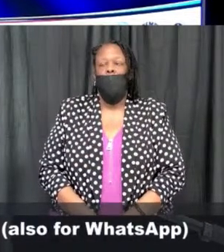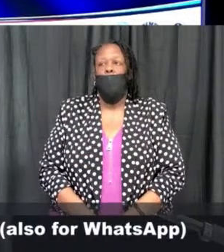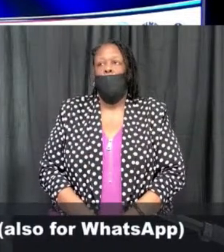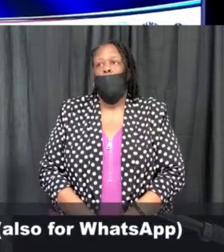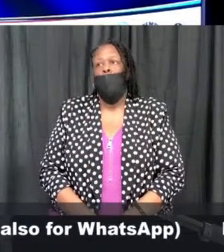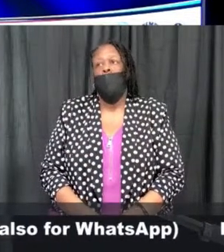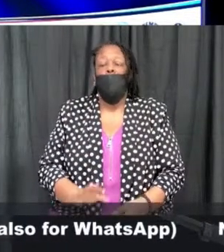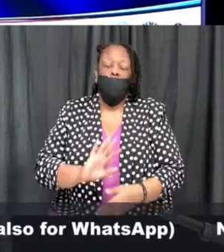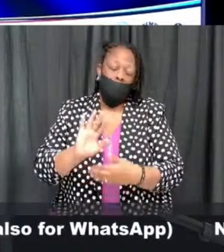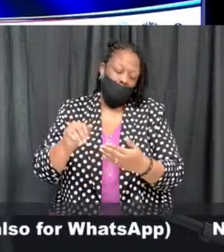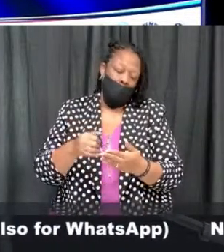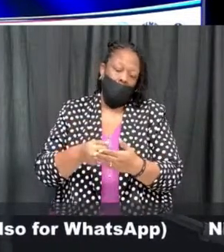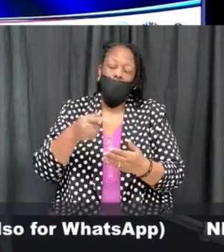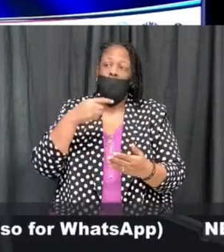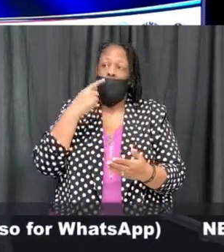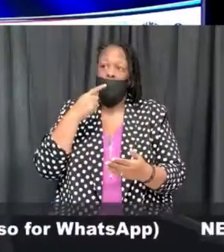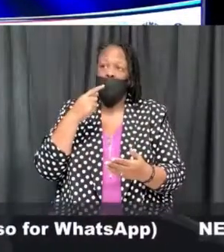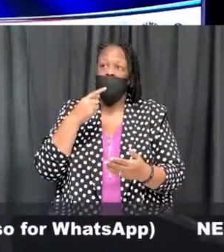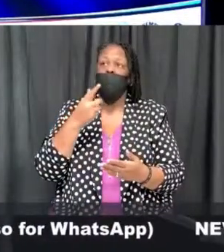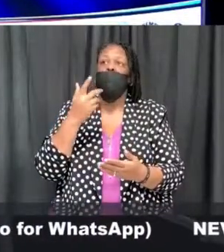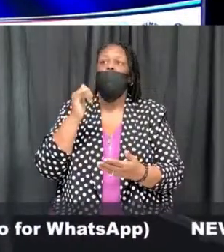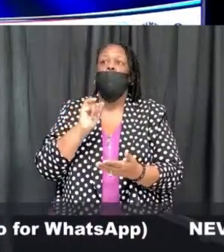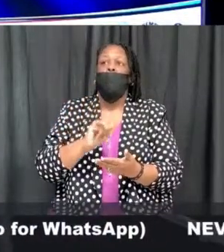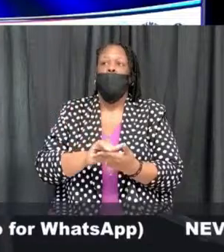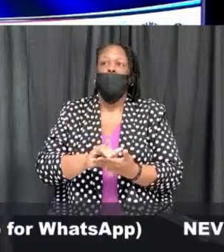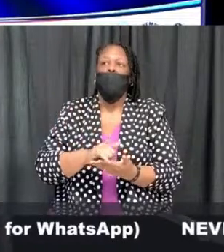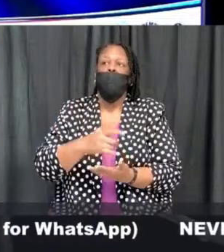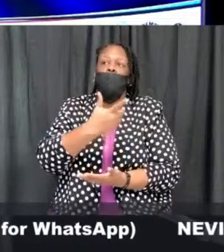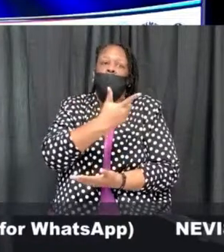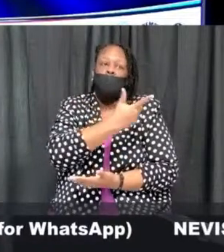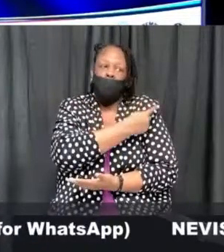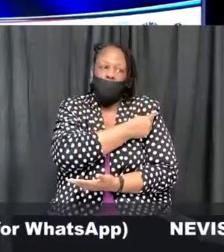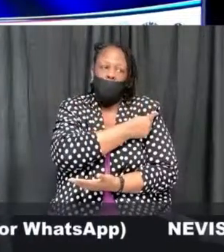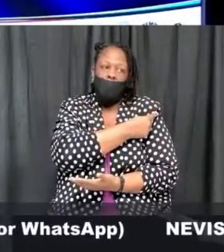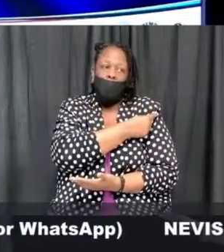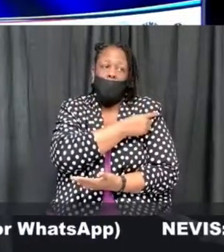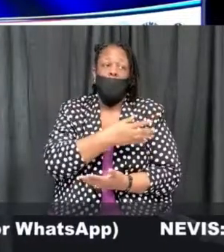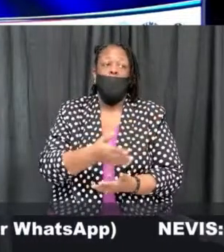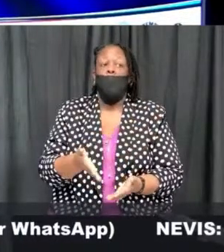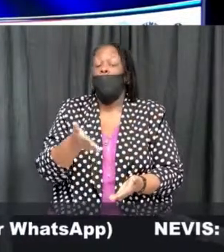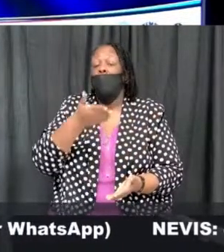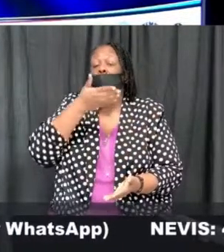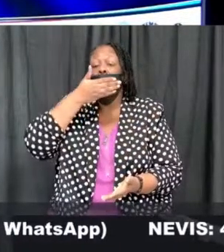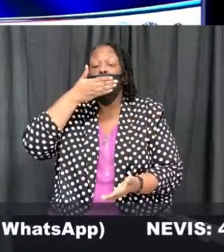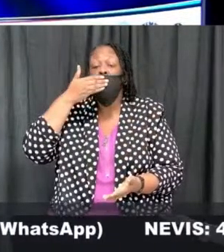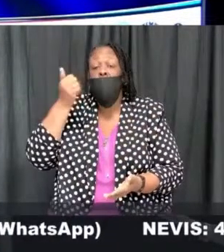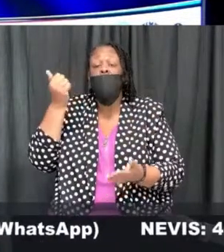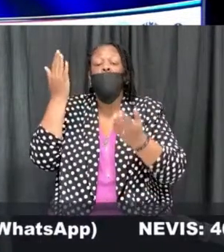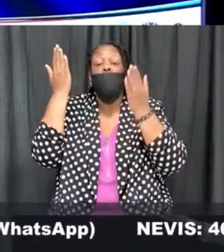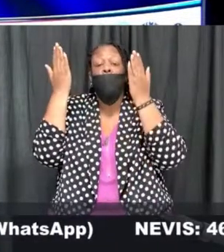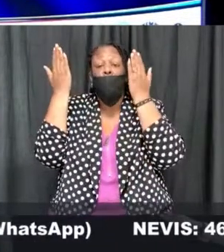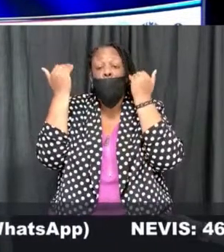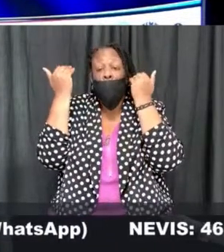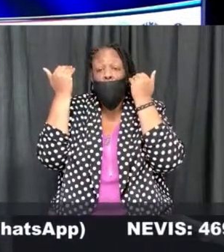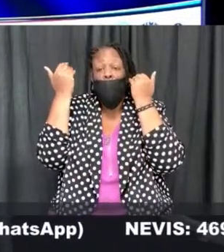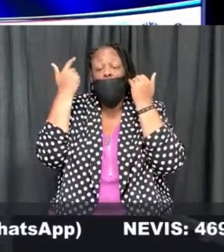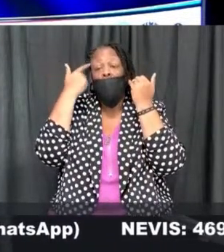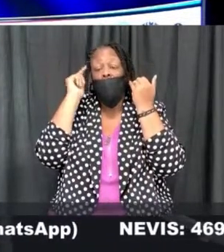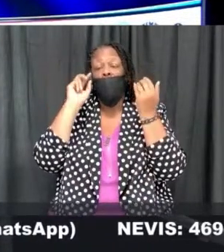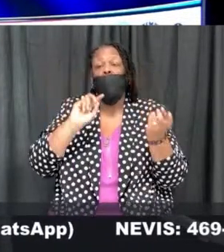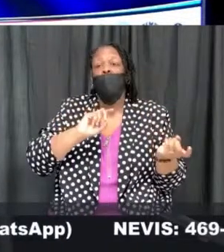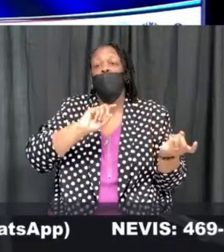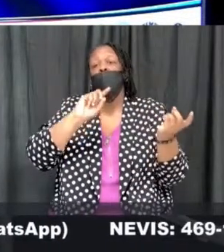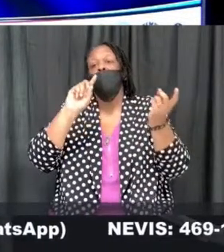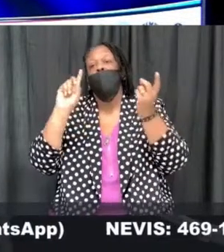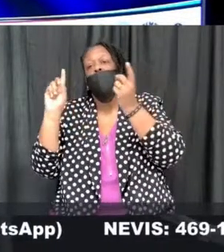that is now being said is that the vaccine is our best hope of returning to some